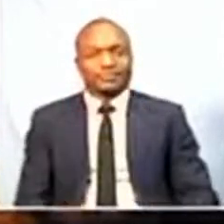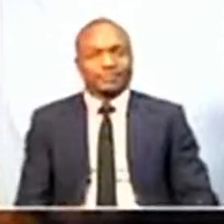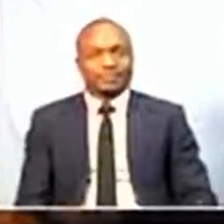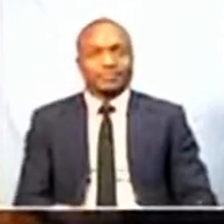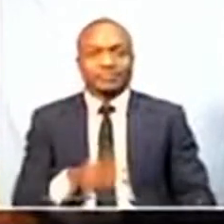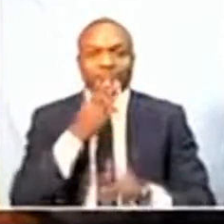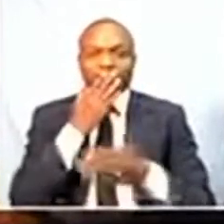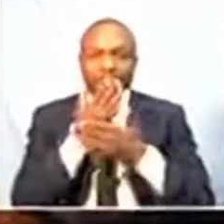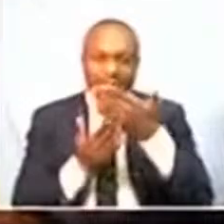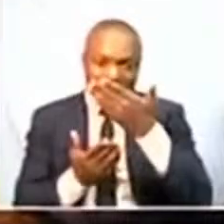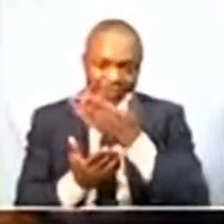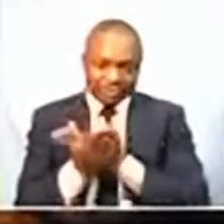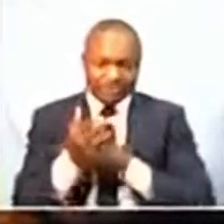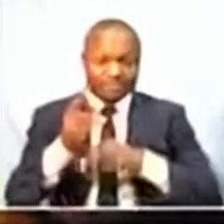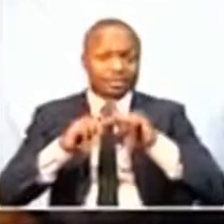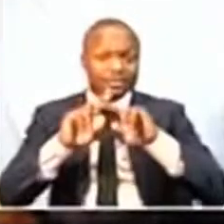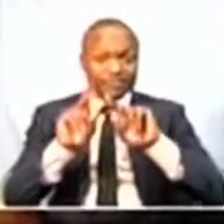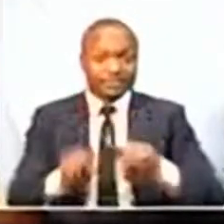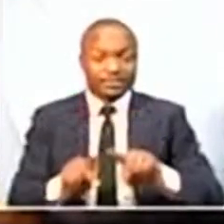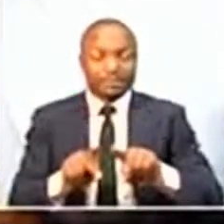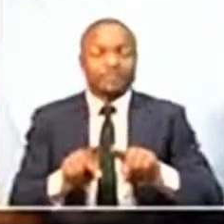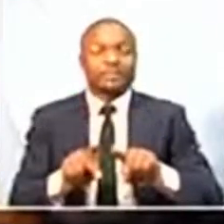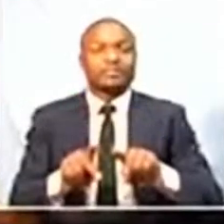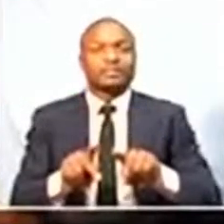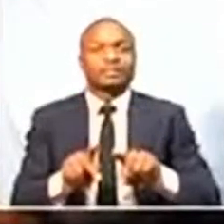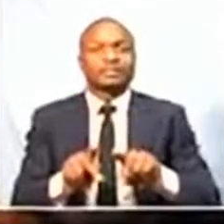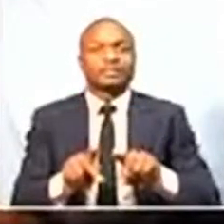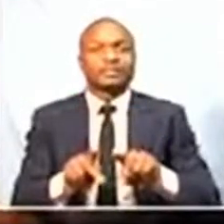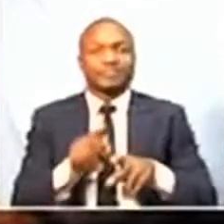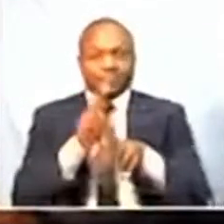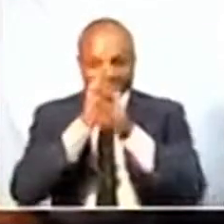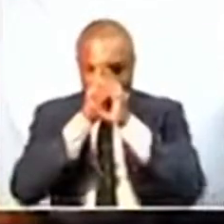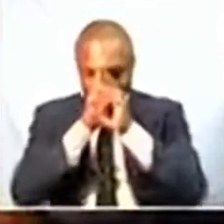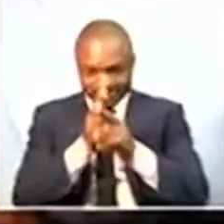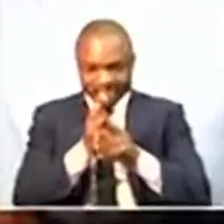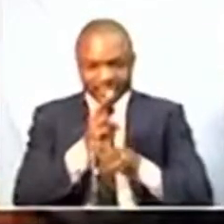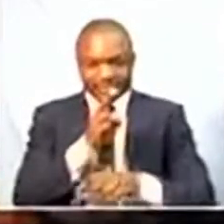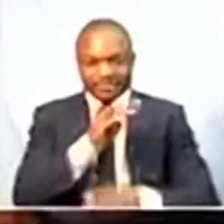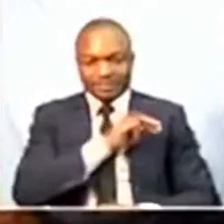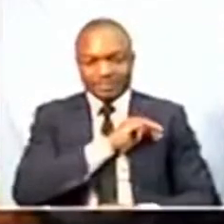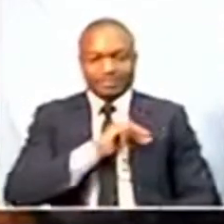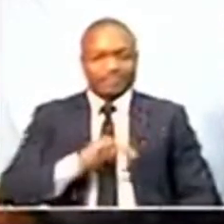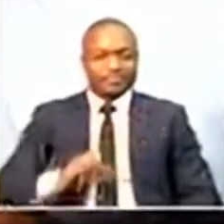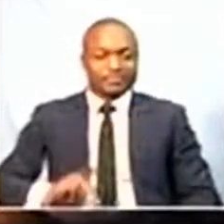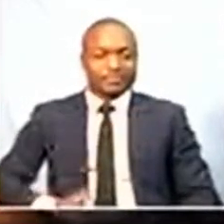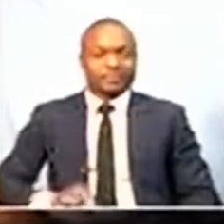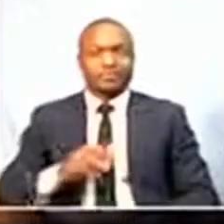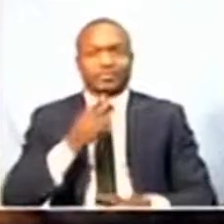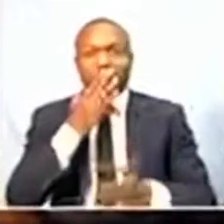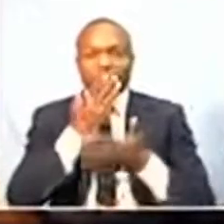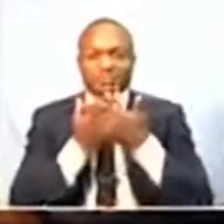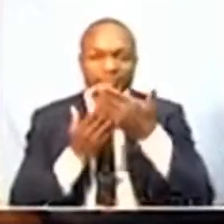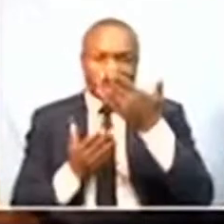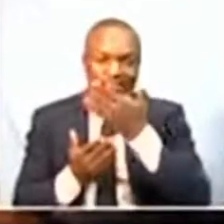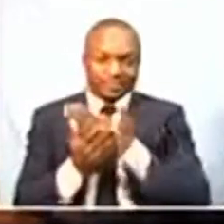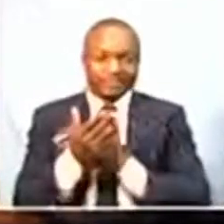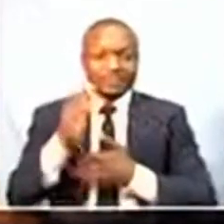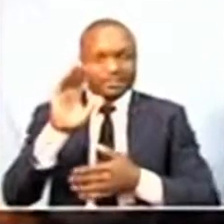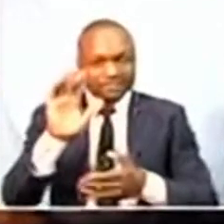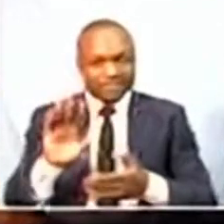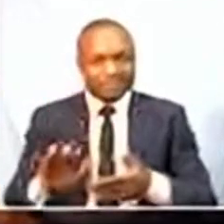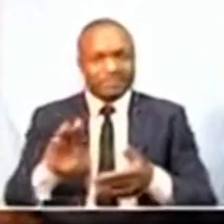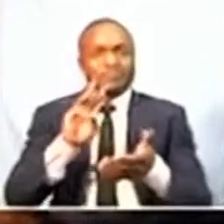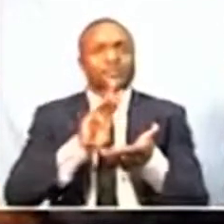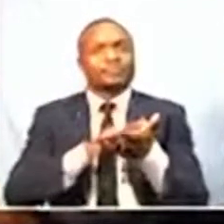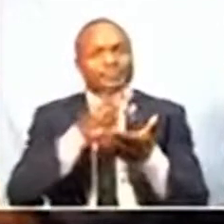Good morning to you, Chair, and the honorable members. Good morning to our permanent